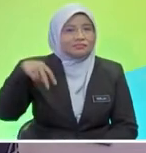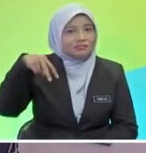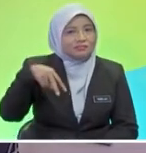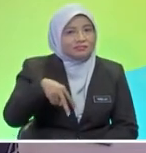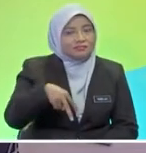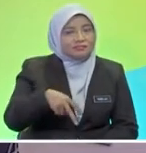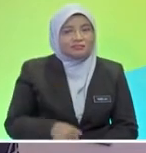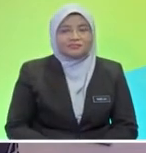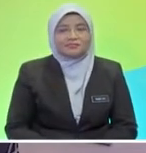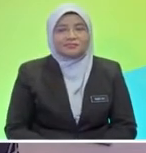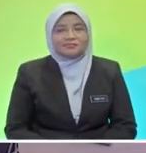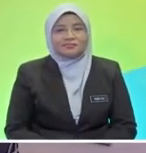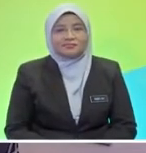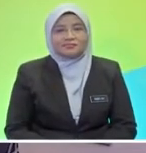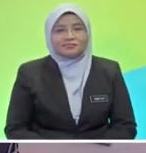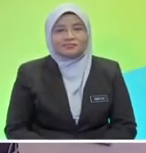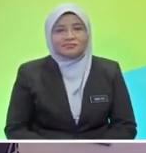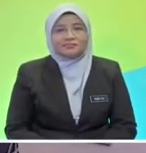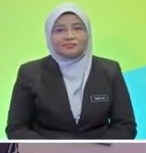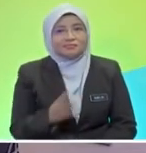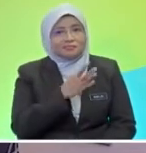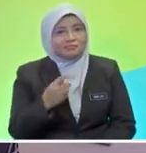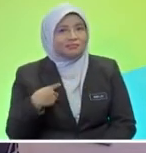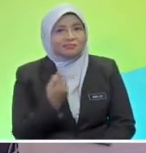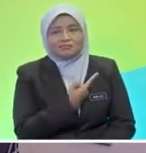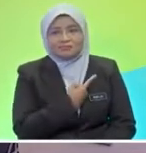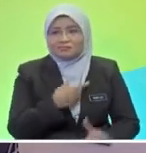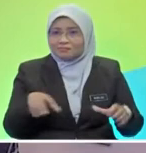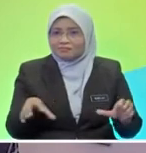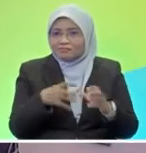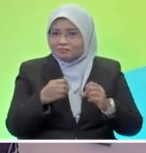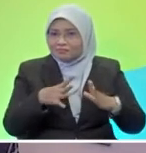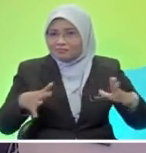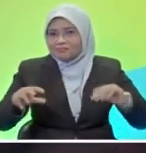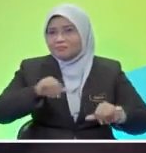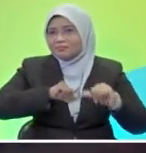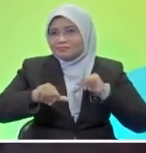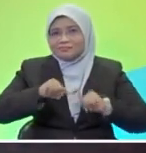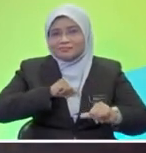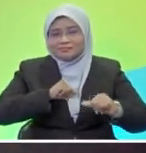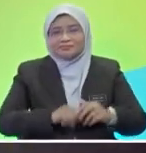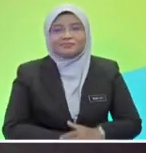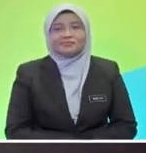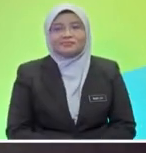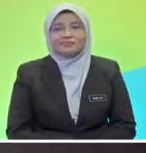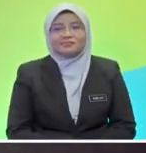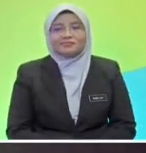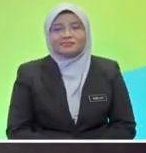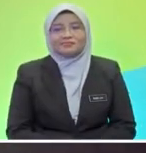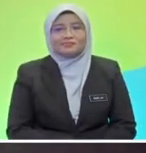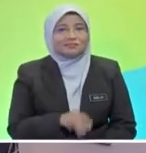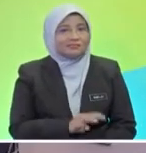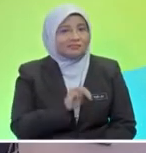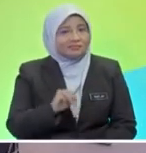and legs. Okay, we also do activities involving our body parts. Okay, and children at home, you